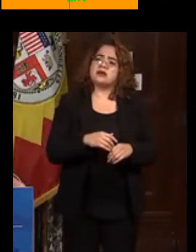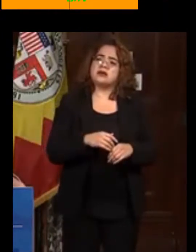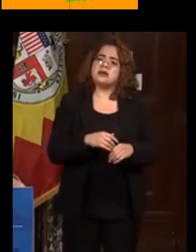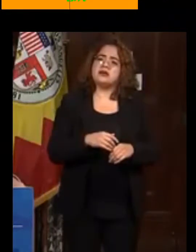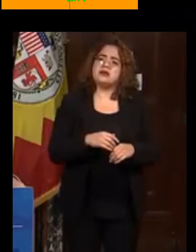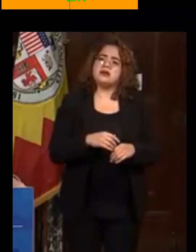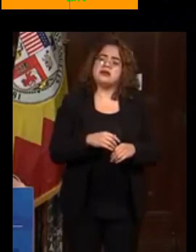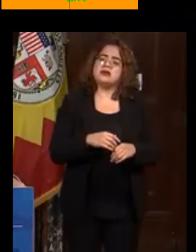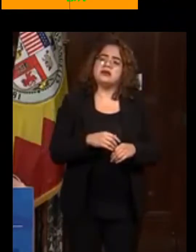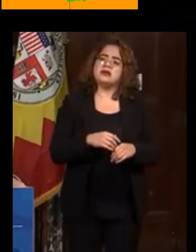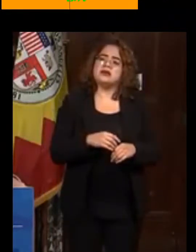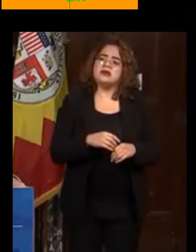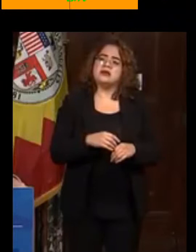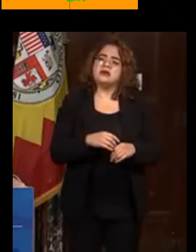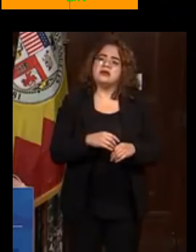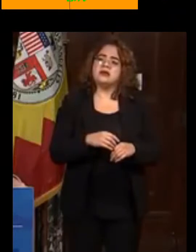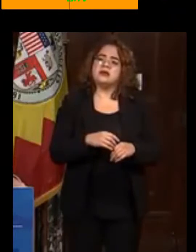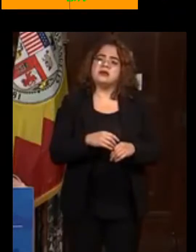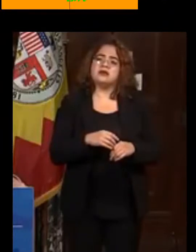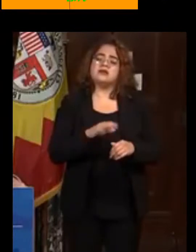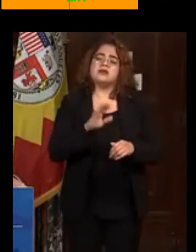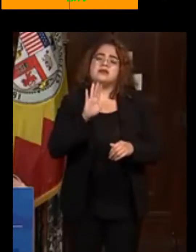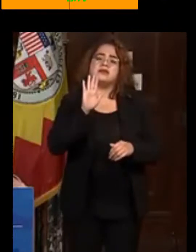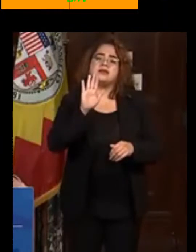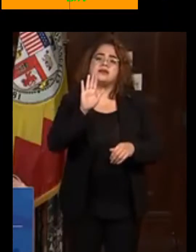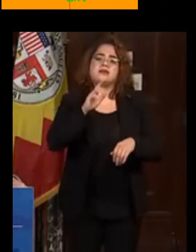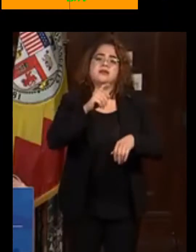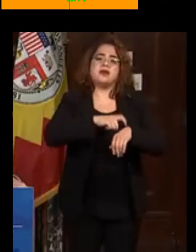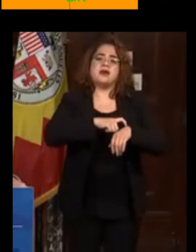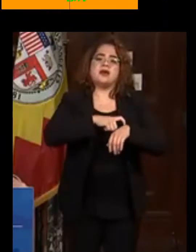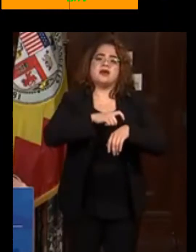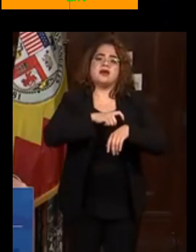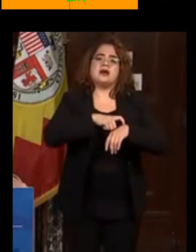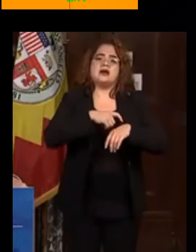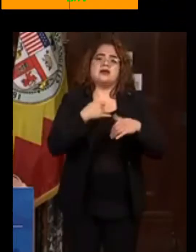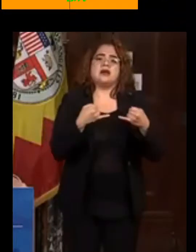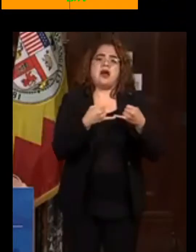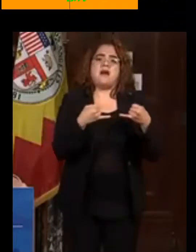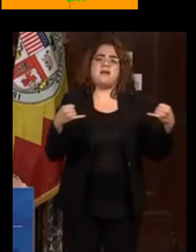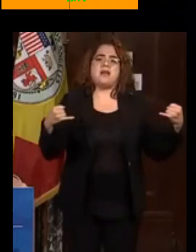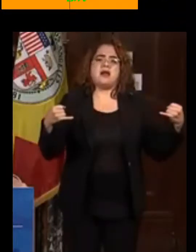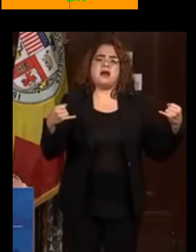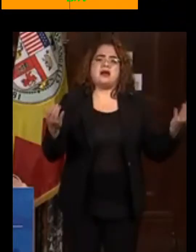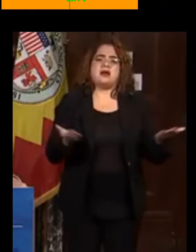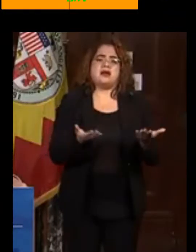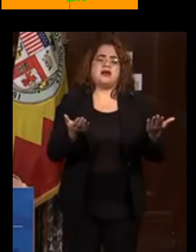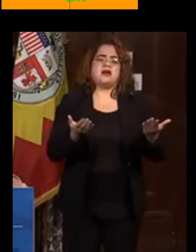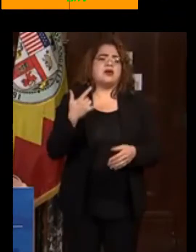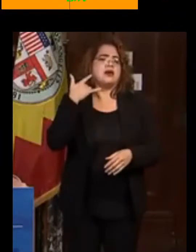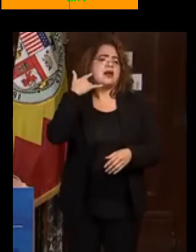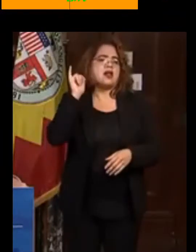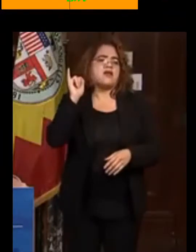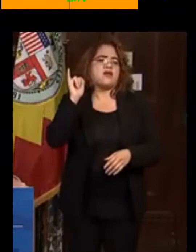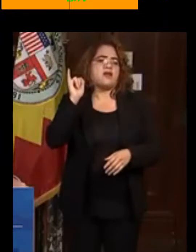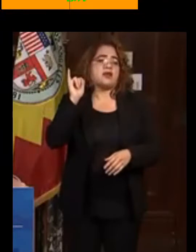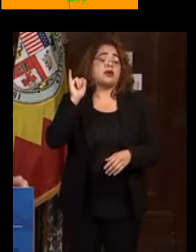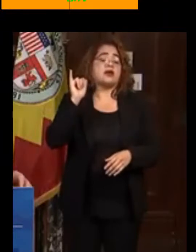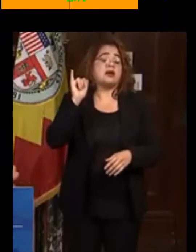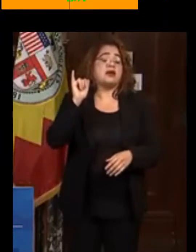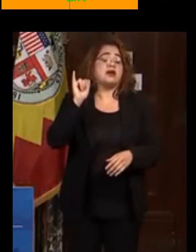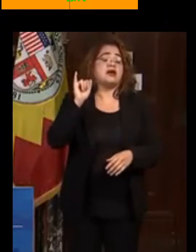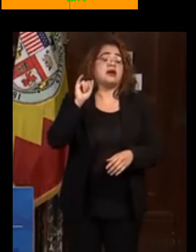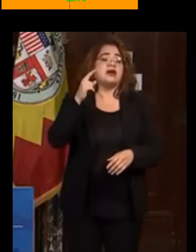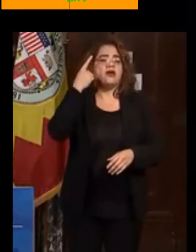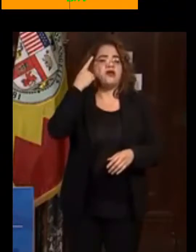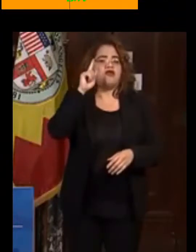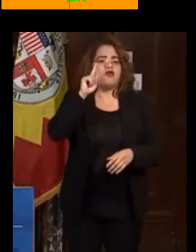you perceive the timeline working here in California once a vaccine is approved,